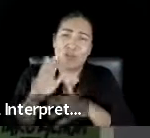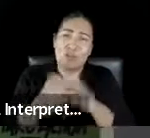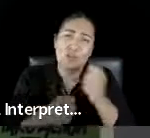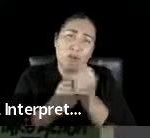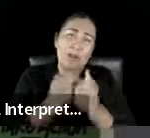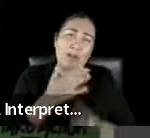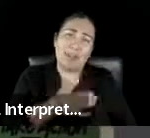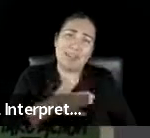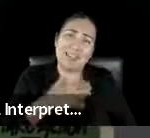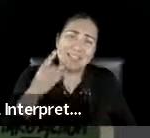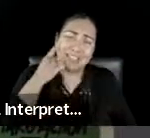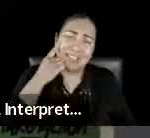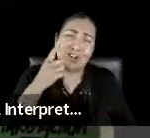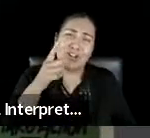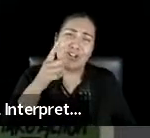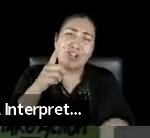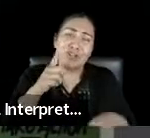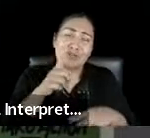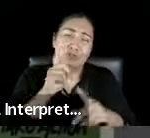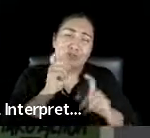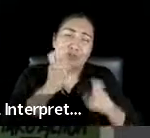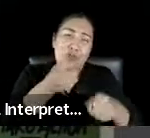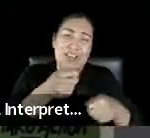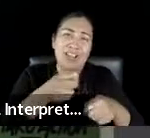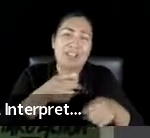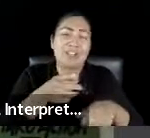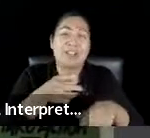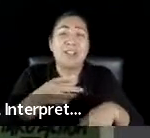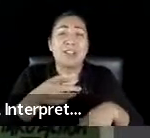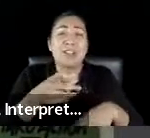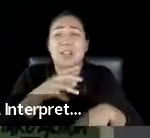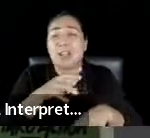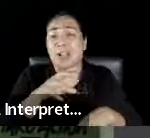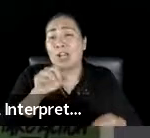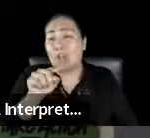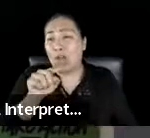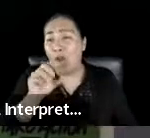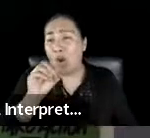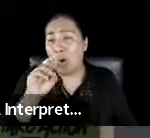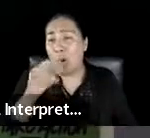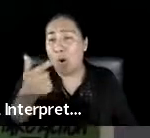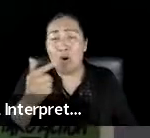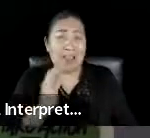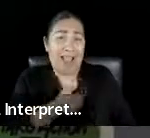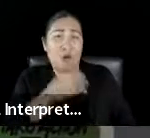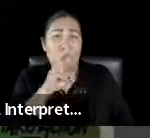a donation at directingchangeca.org. Engage with the program, sign up as a judge.